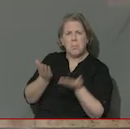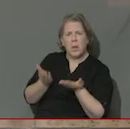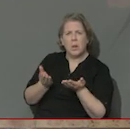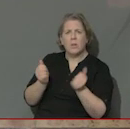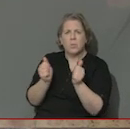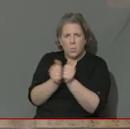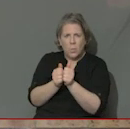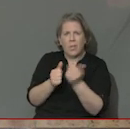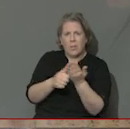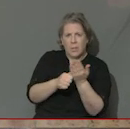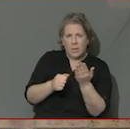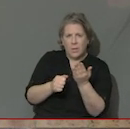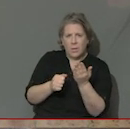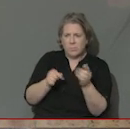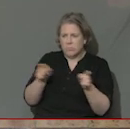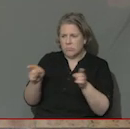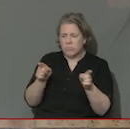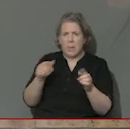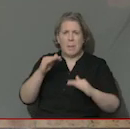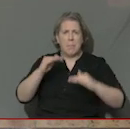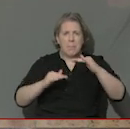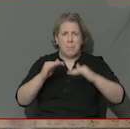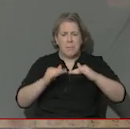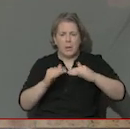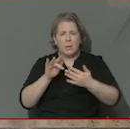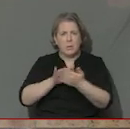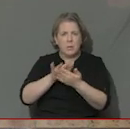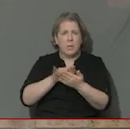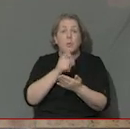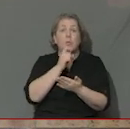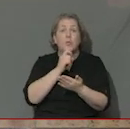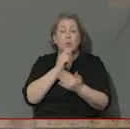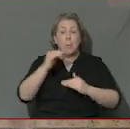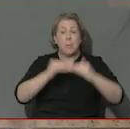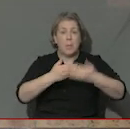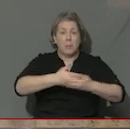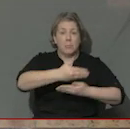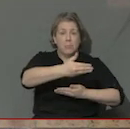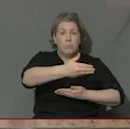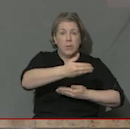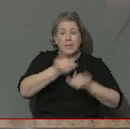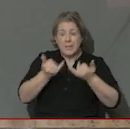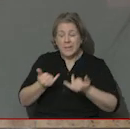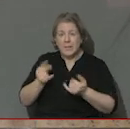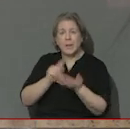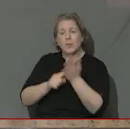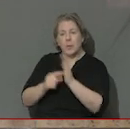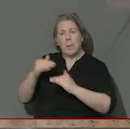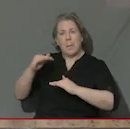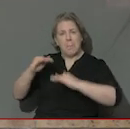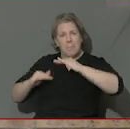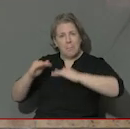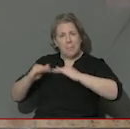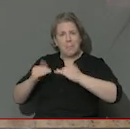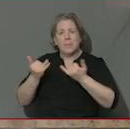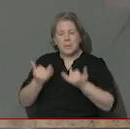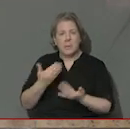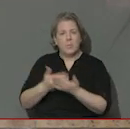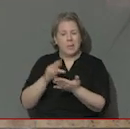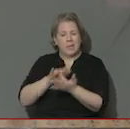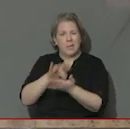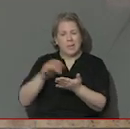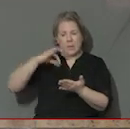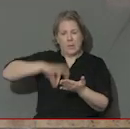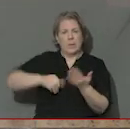tax. And then you calculate your balance for the balance sheet. Here they gave the balance, so now we can calculate our